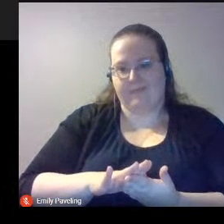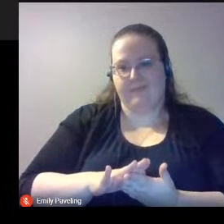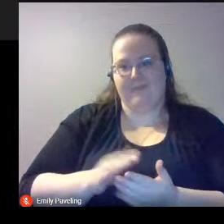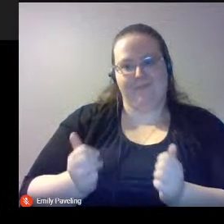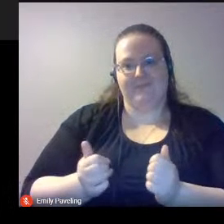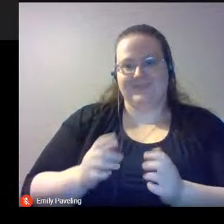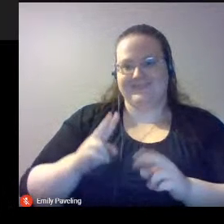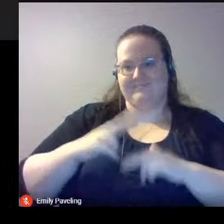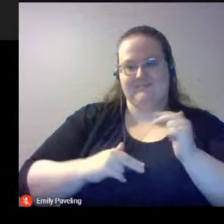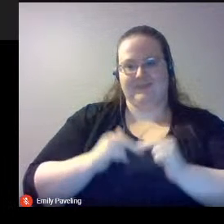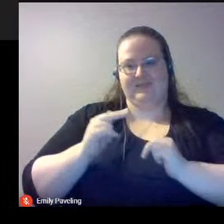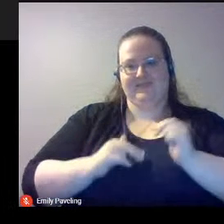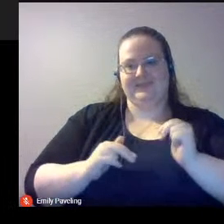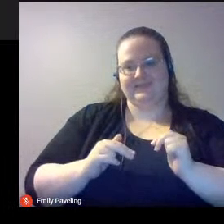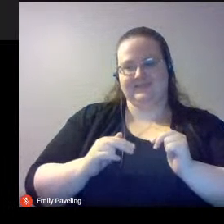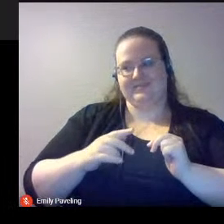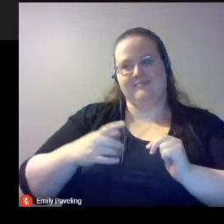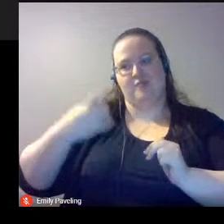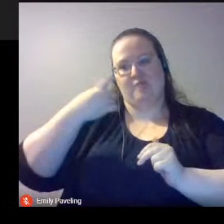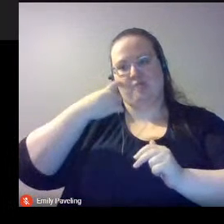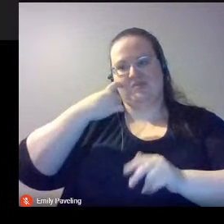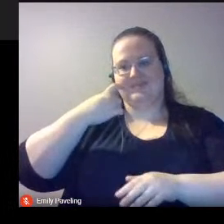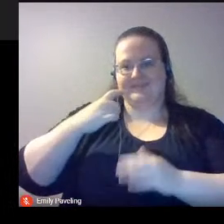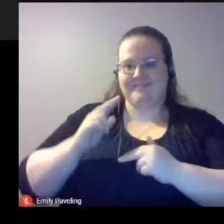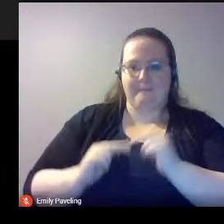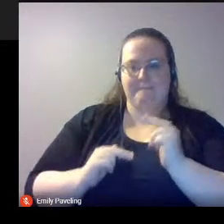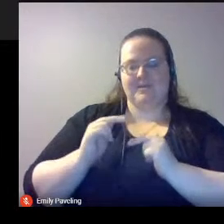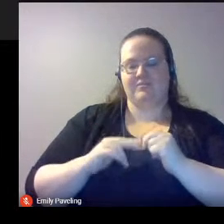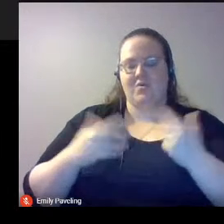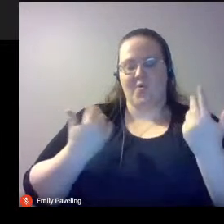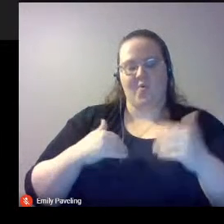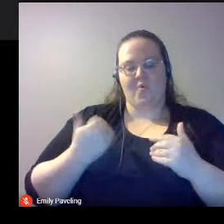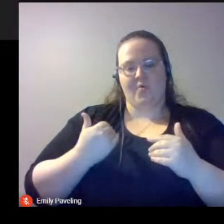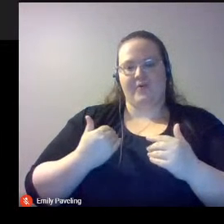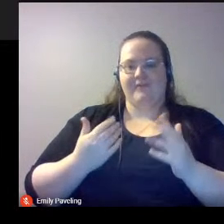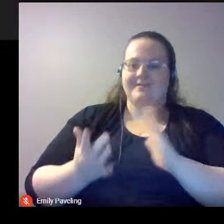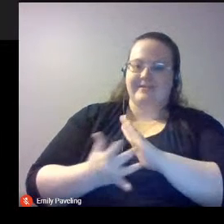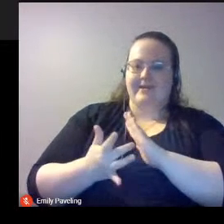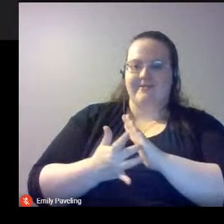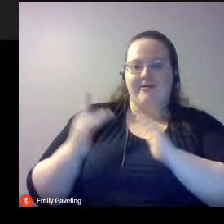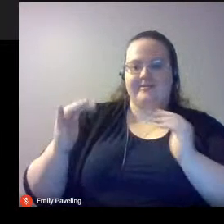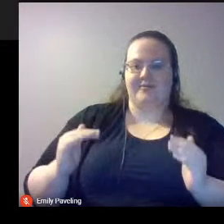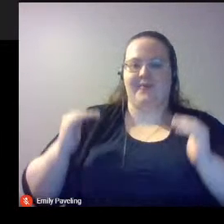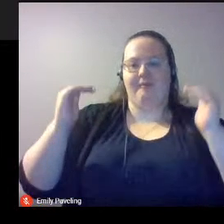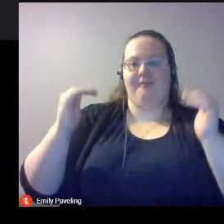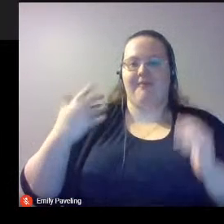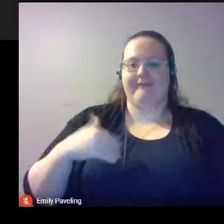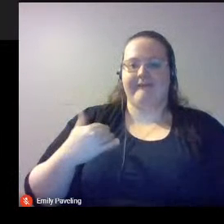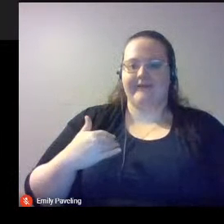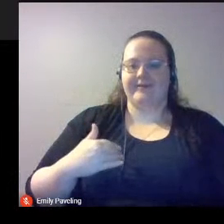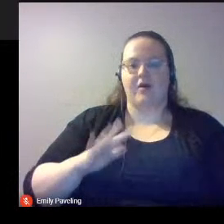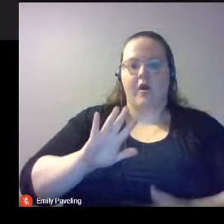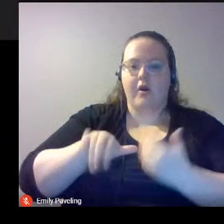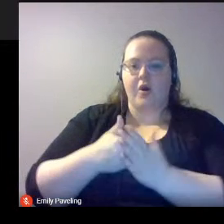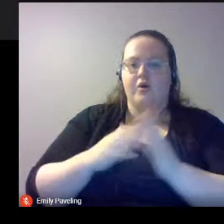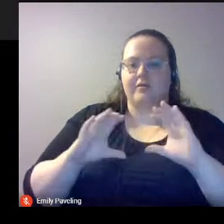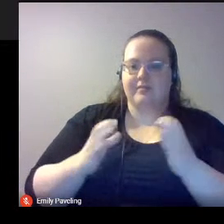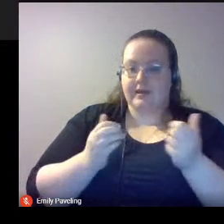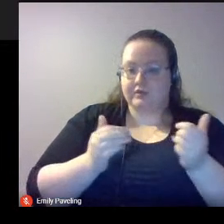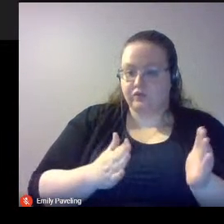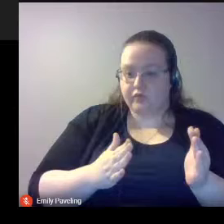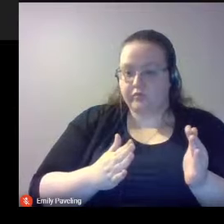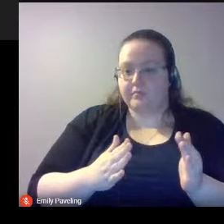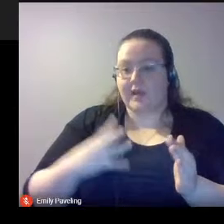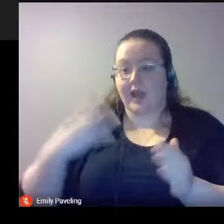buildings in the province. And with that comes great mechanical systems in our buildings. So all of our classrooms, including portables,